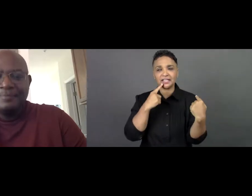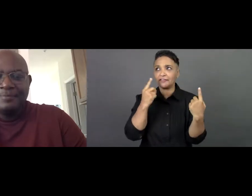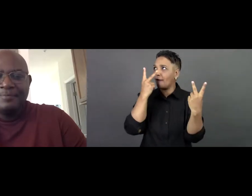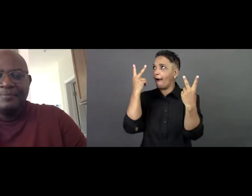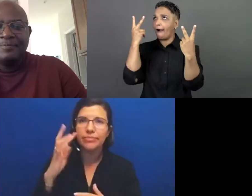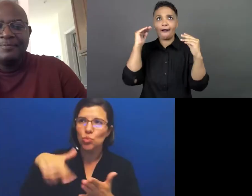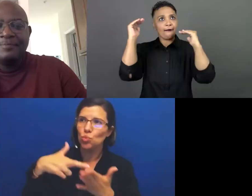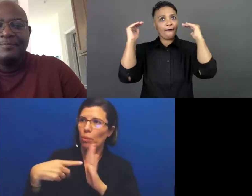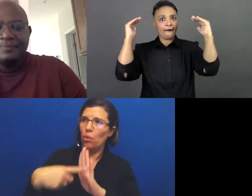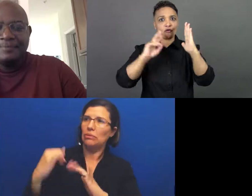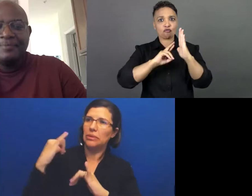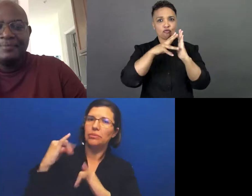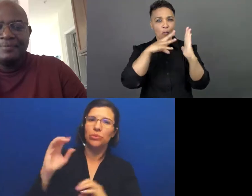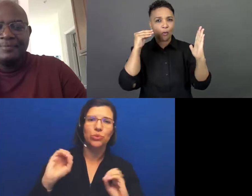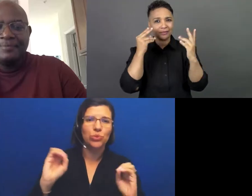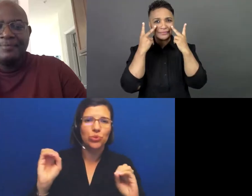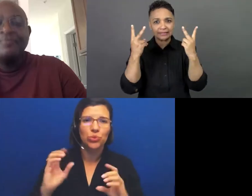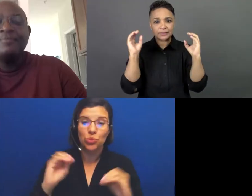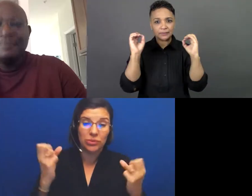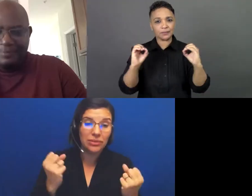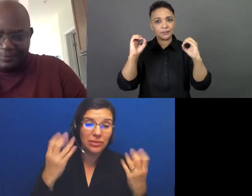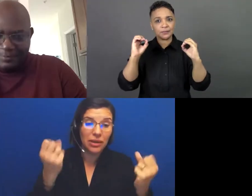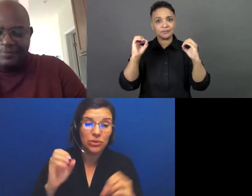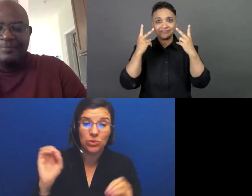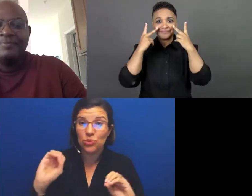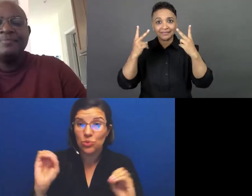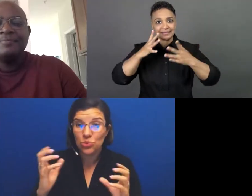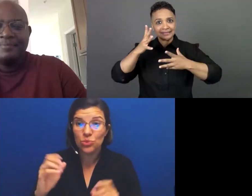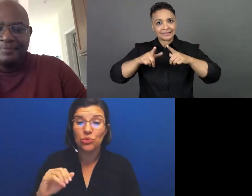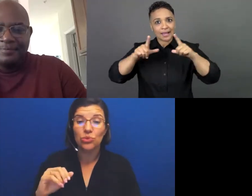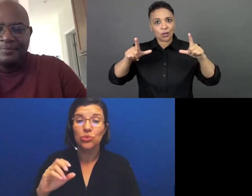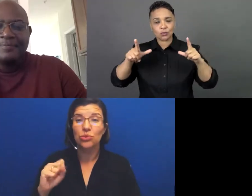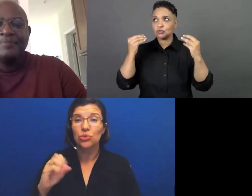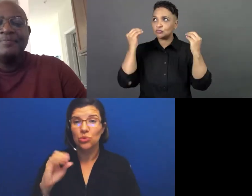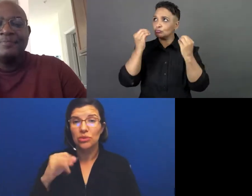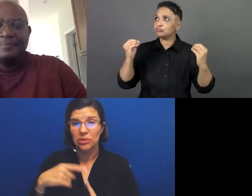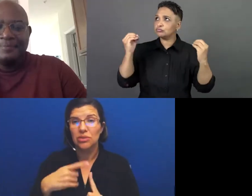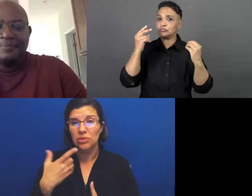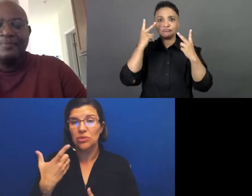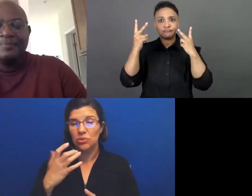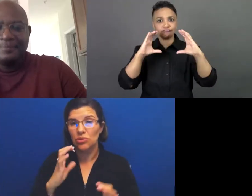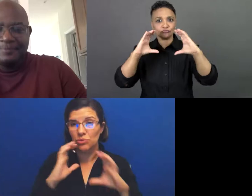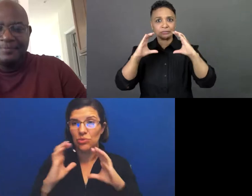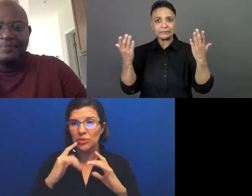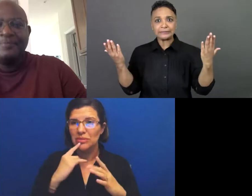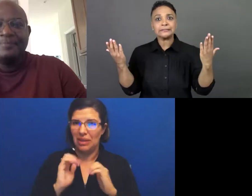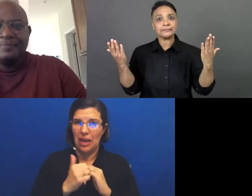and no sign language and communication. So